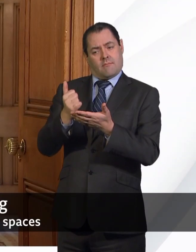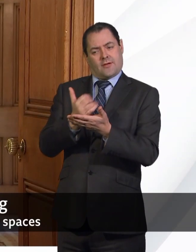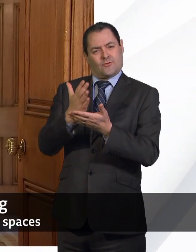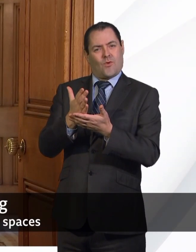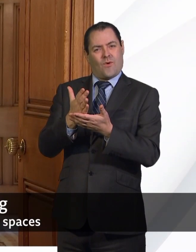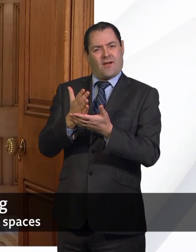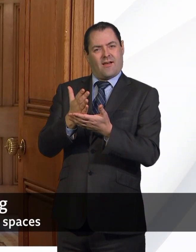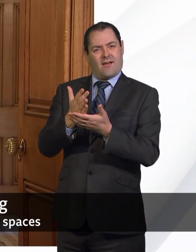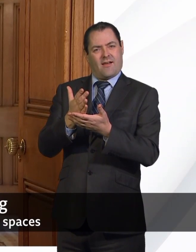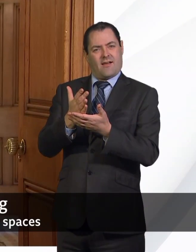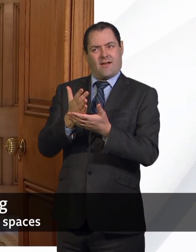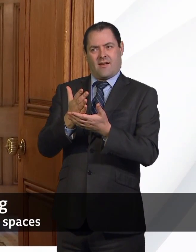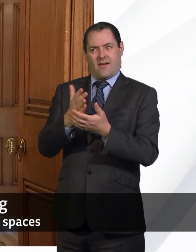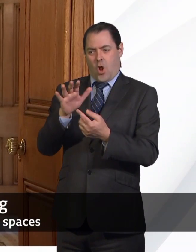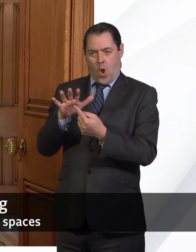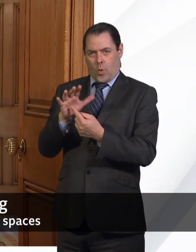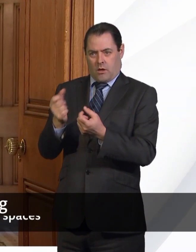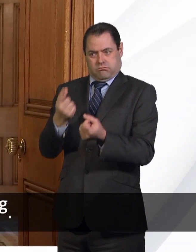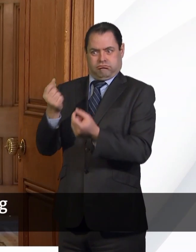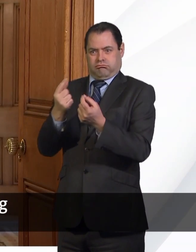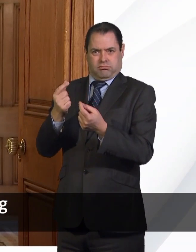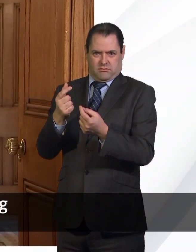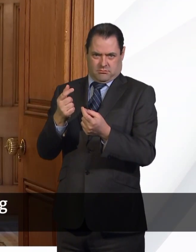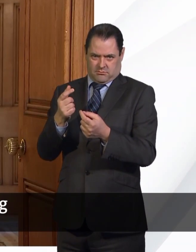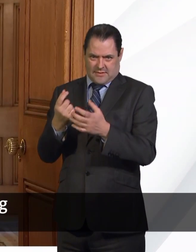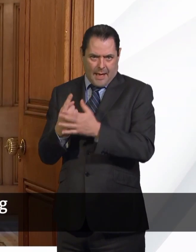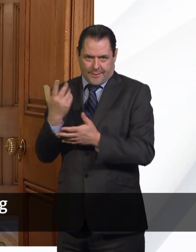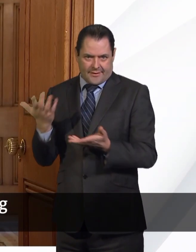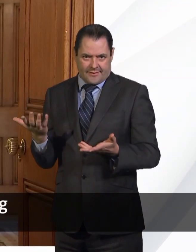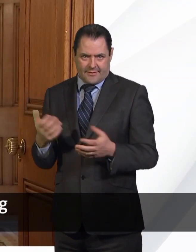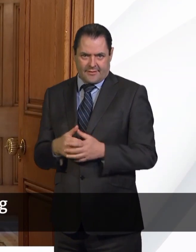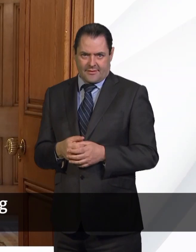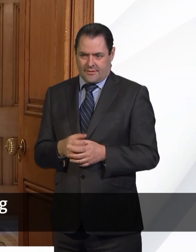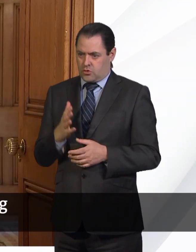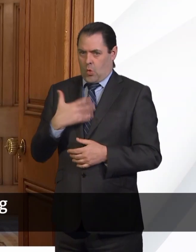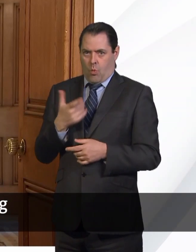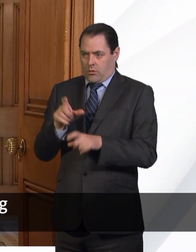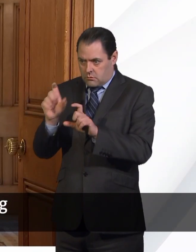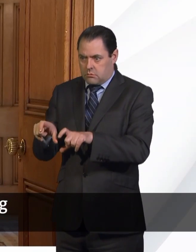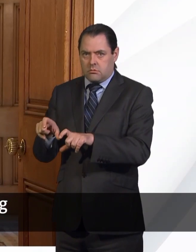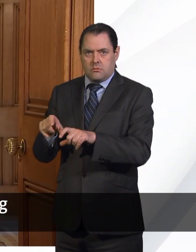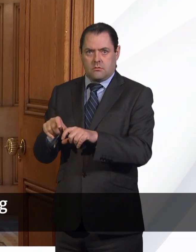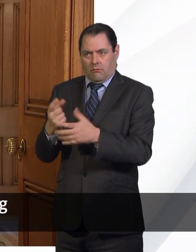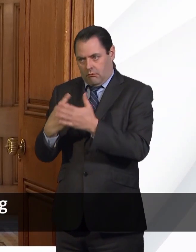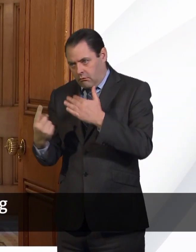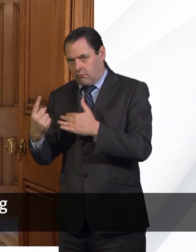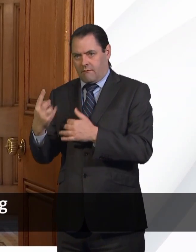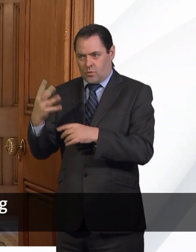many local outbreaks, too many people having to go into quarantine,